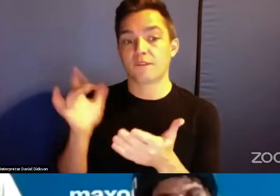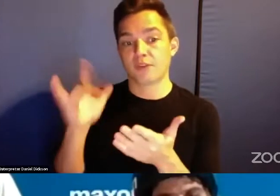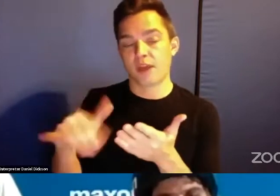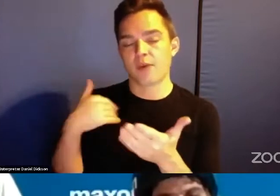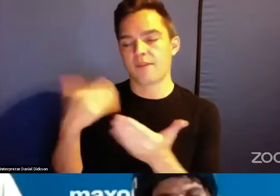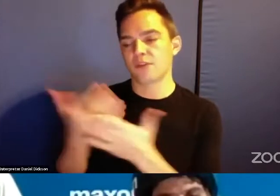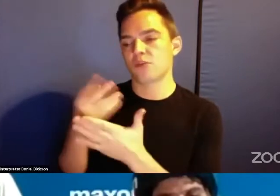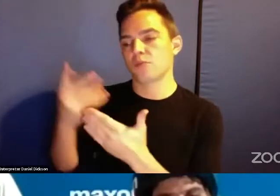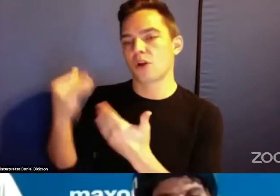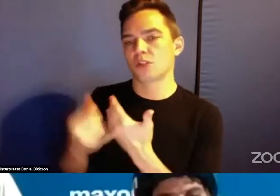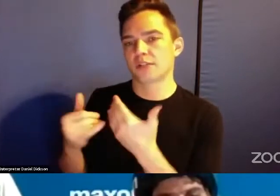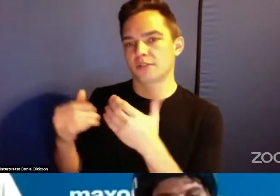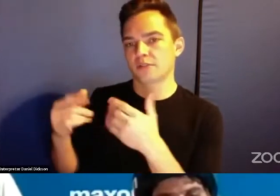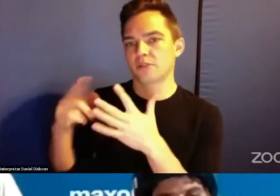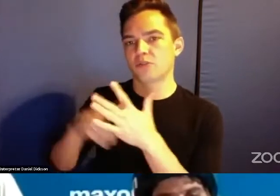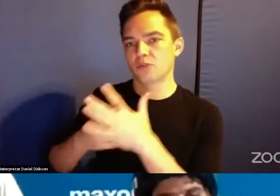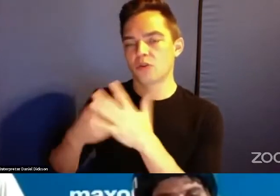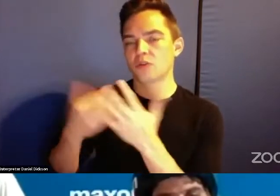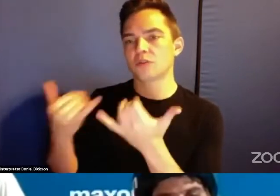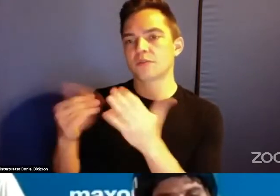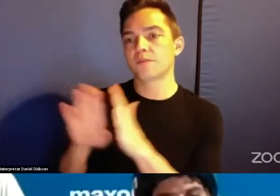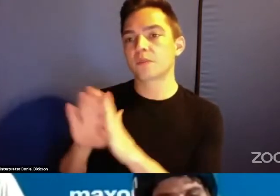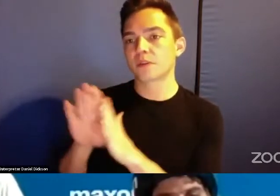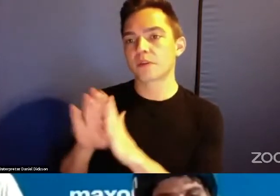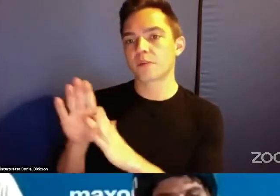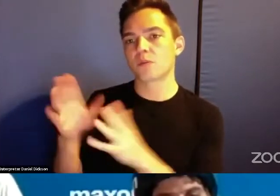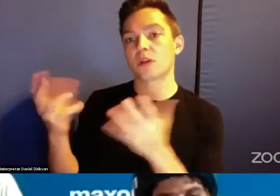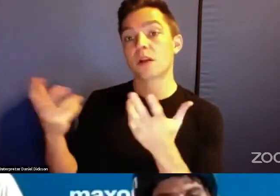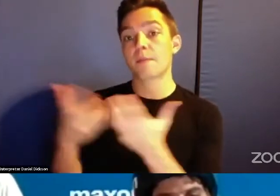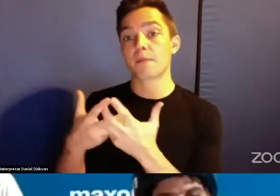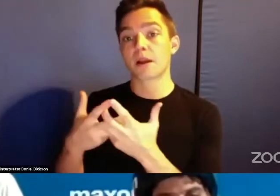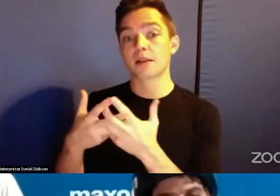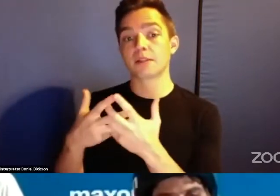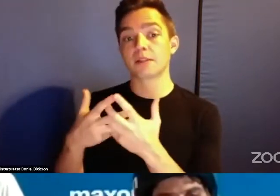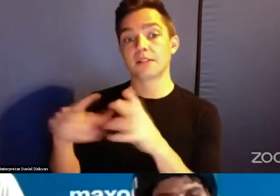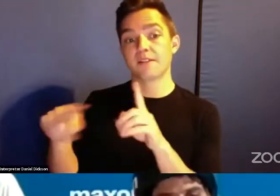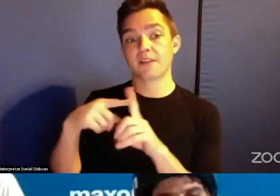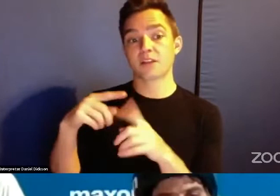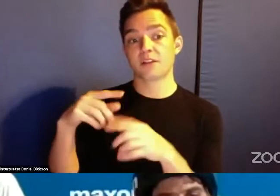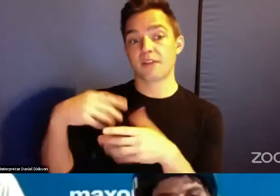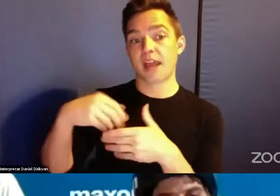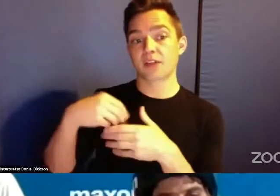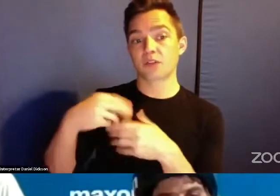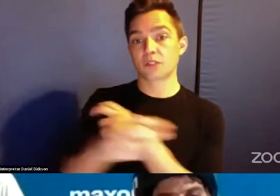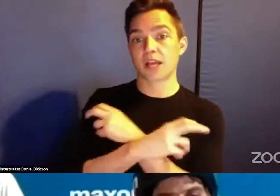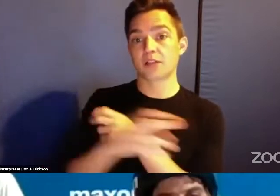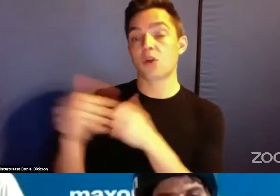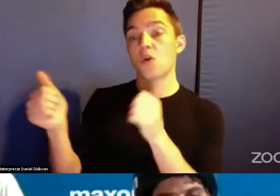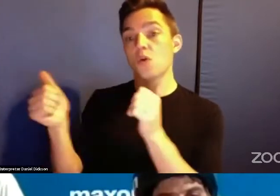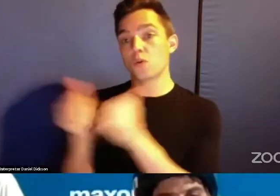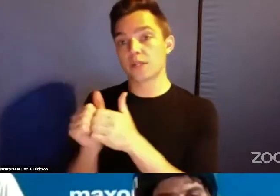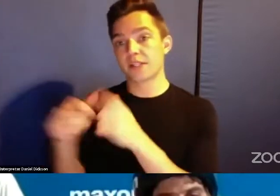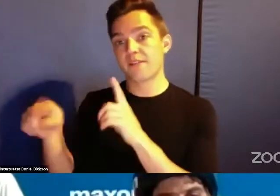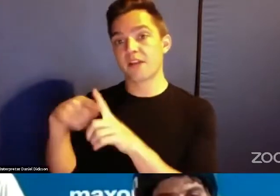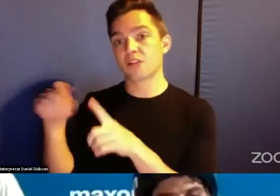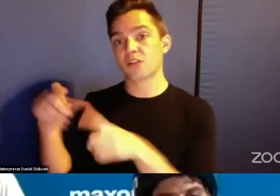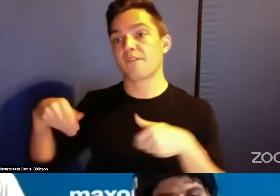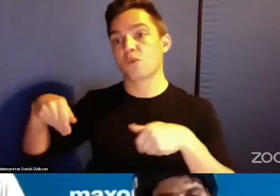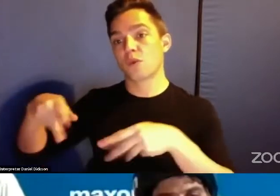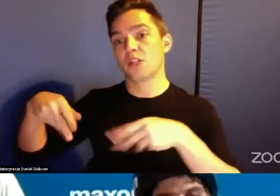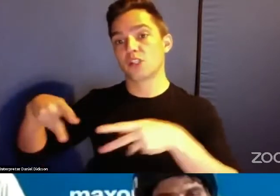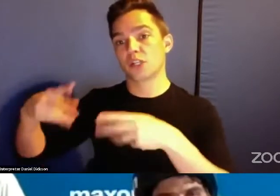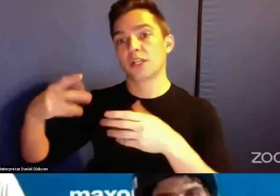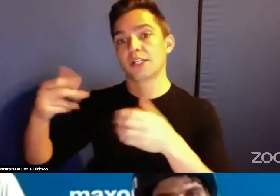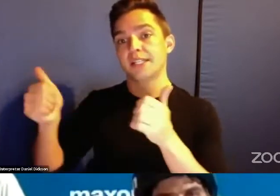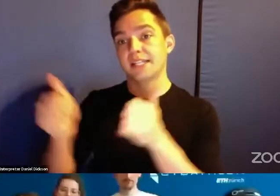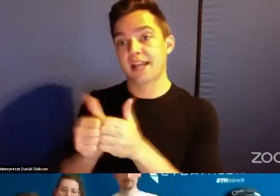combine the advantages of exoskeletons with the advantages of wheelchairs and we call our new device the Enhanced